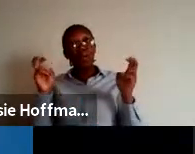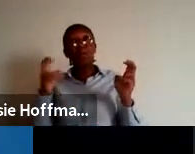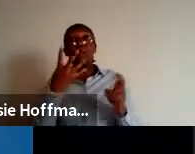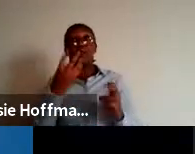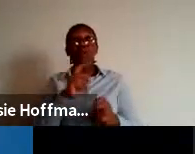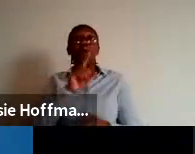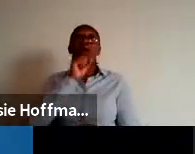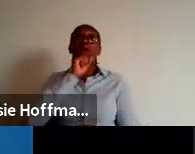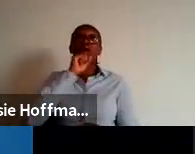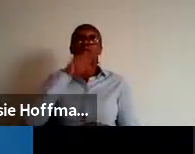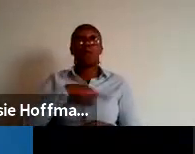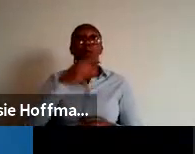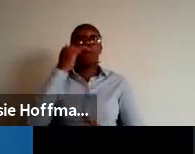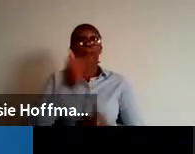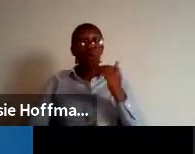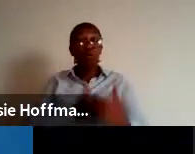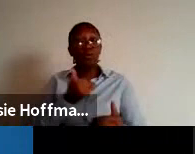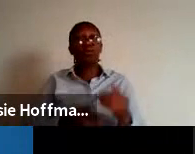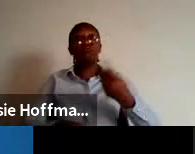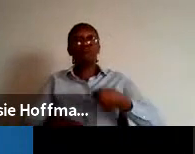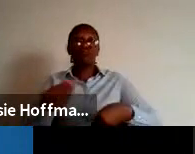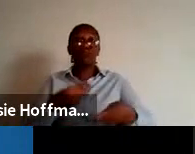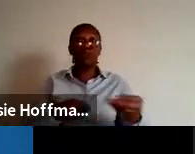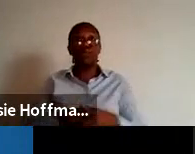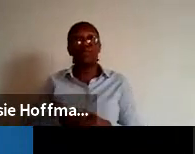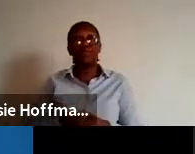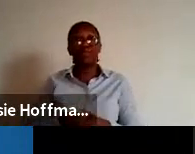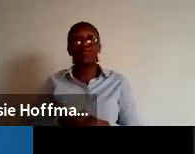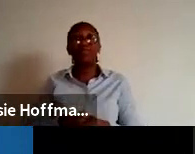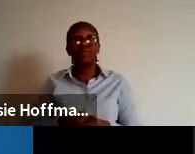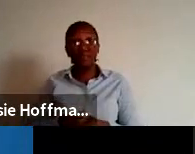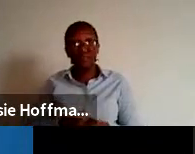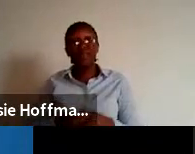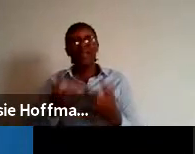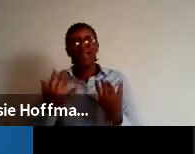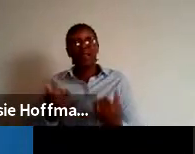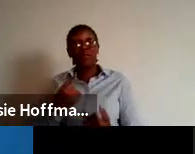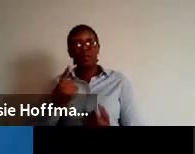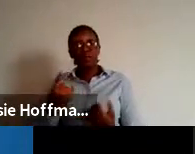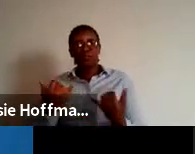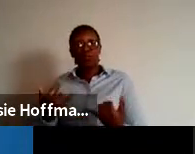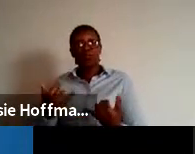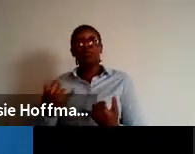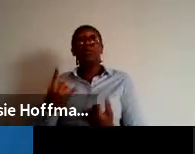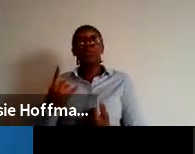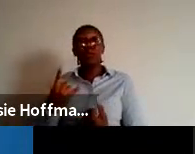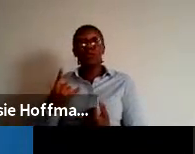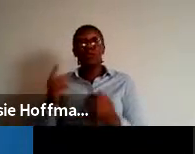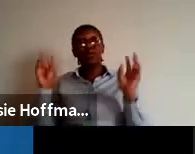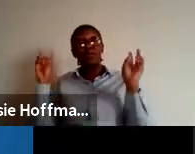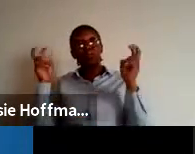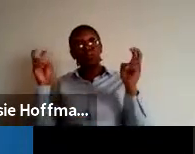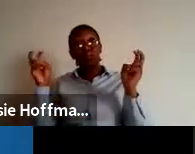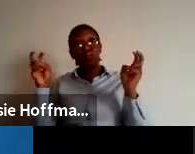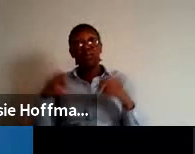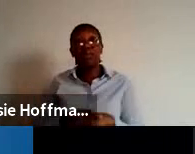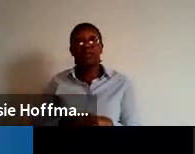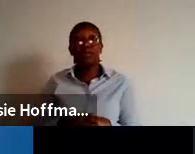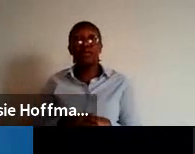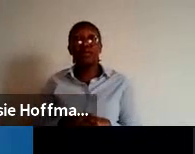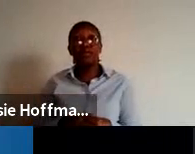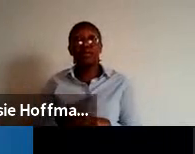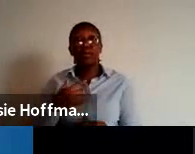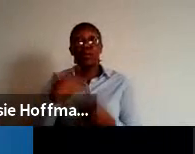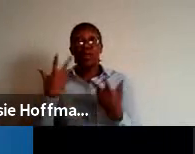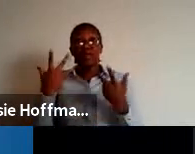counterfeit. In an effort to do justice to this particular important topic, which is in front of us, I've structured